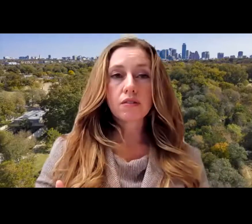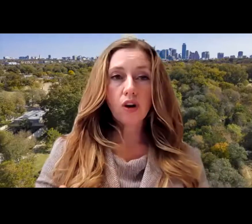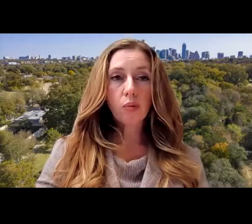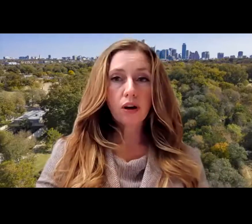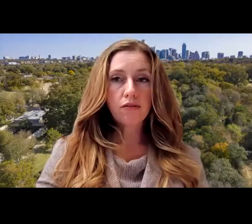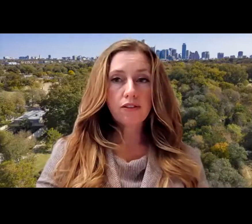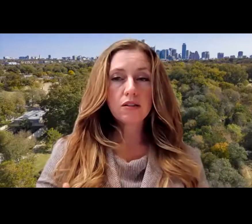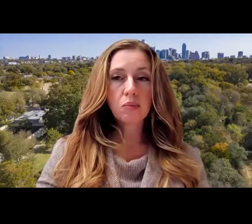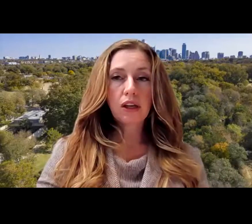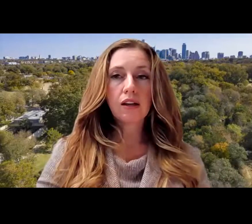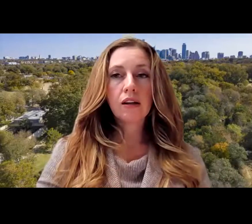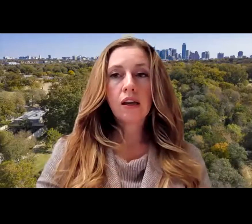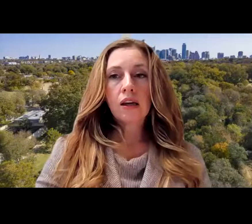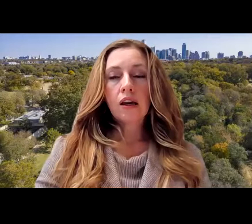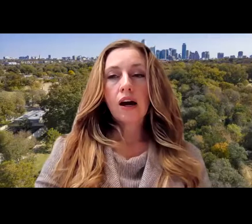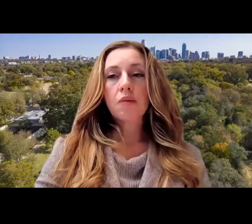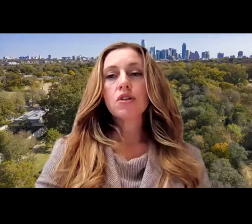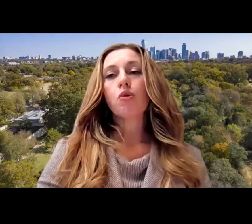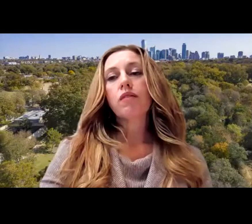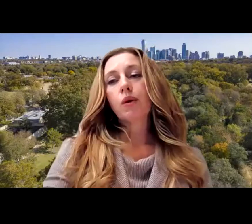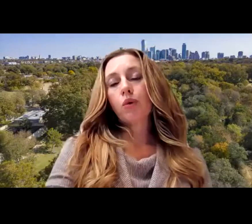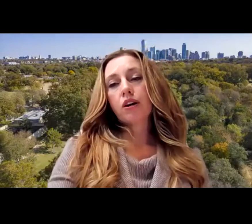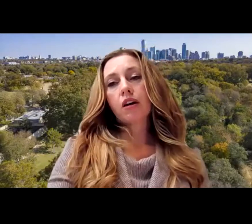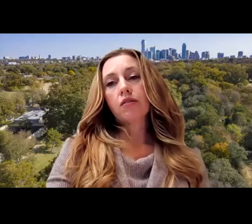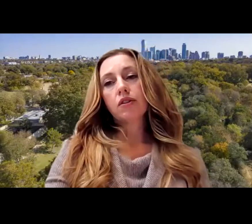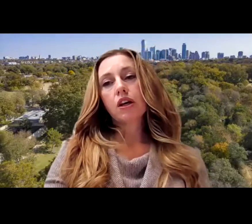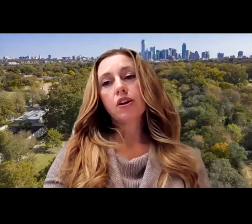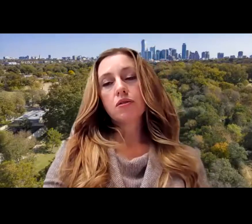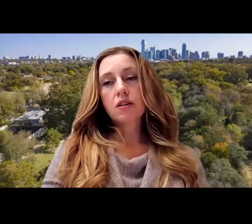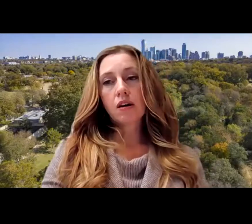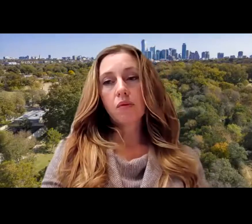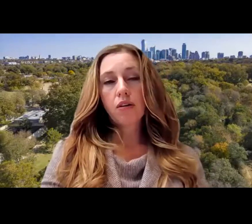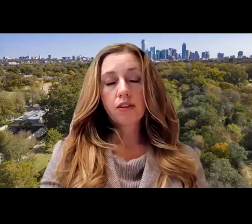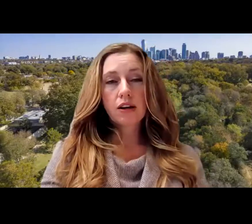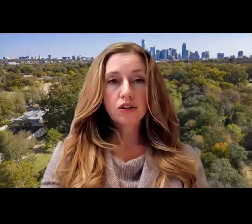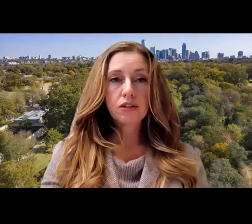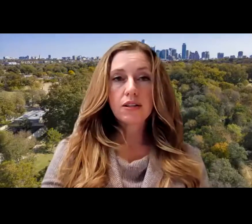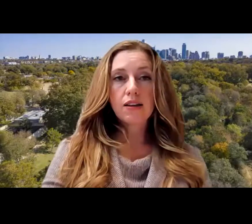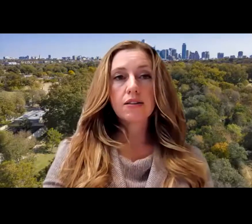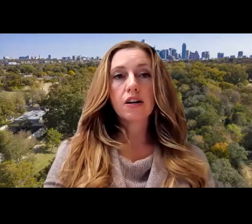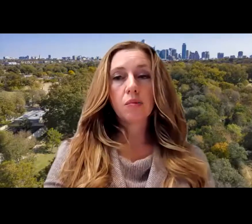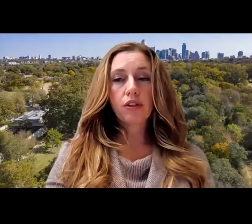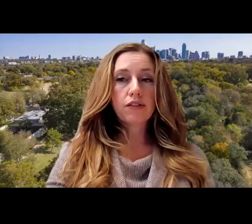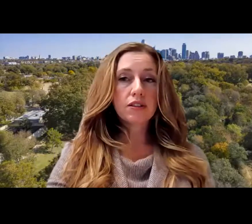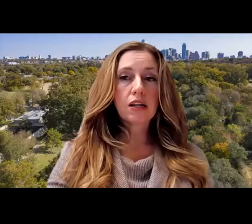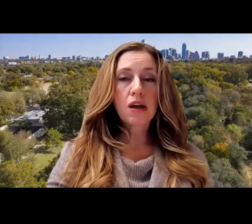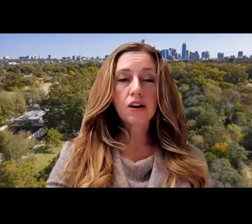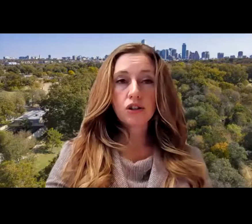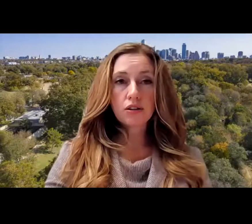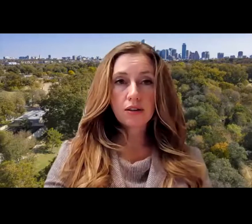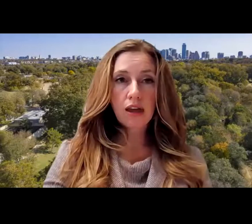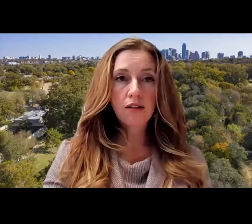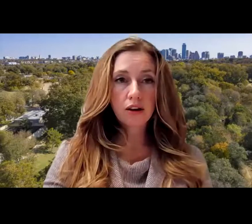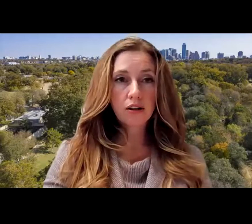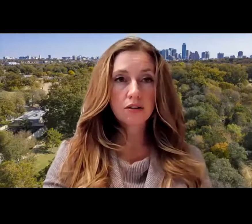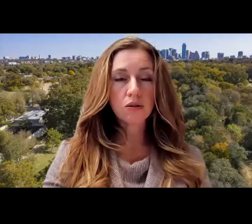within the scope of this plan. So we've been working really closely with the Nature and Science Center, both the facility